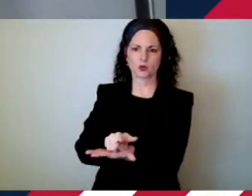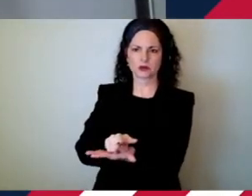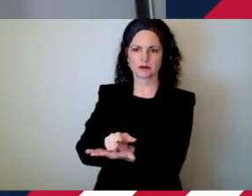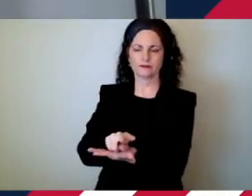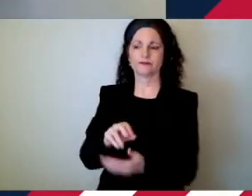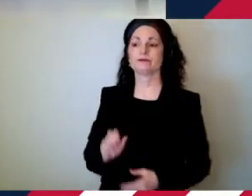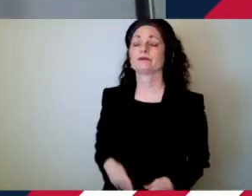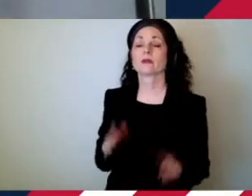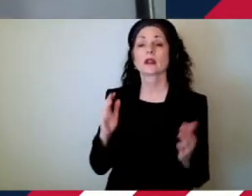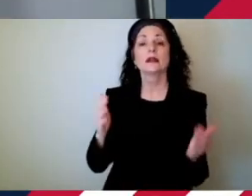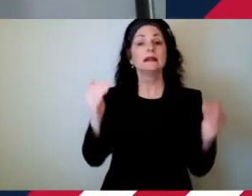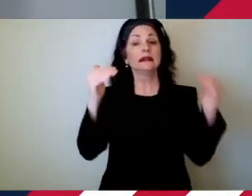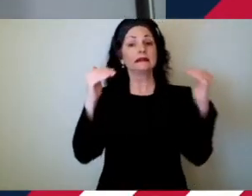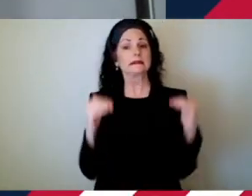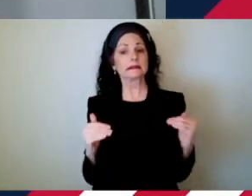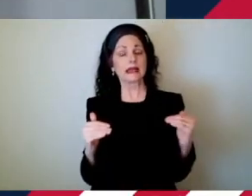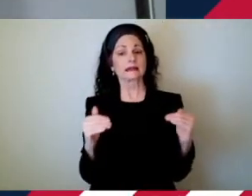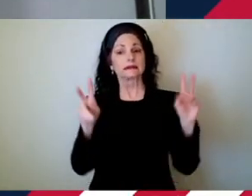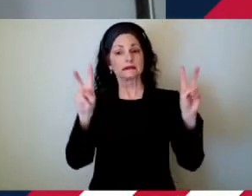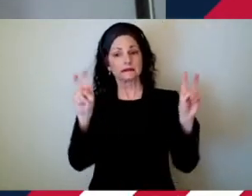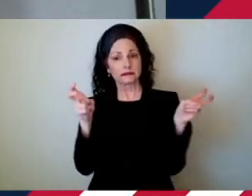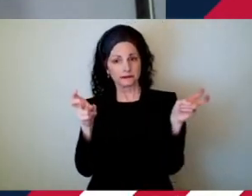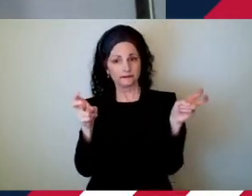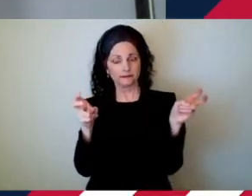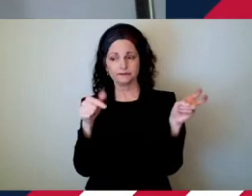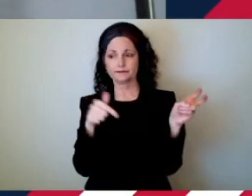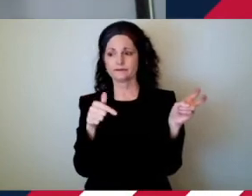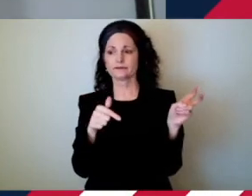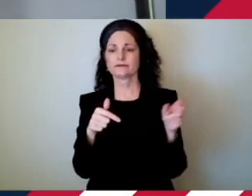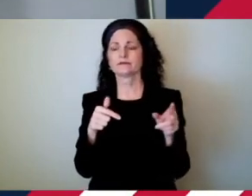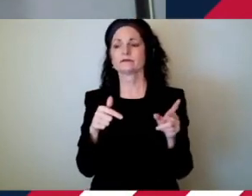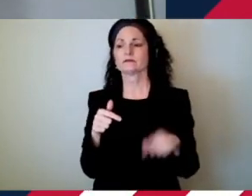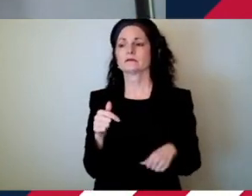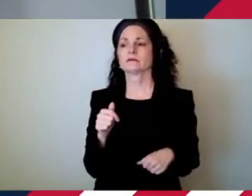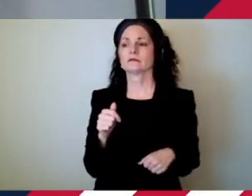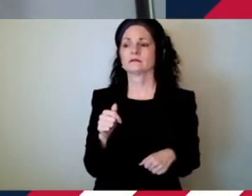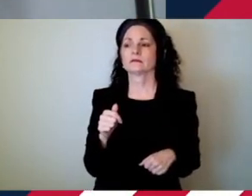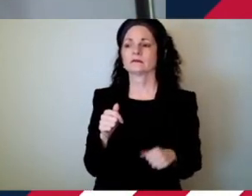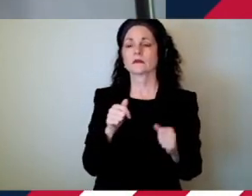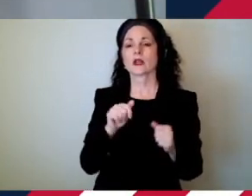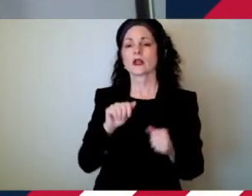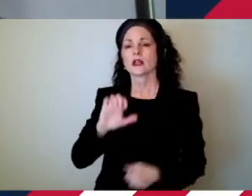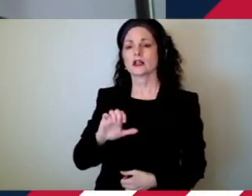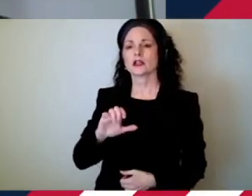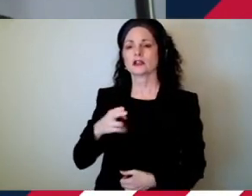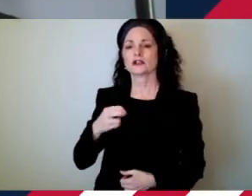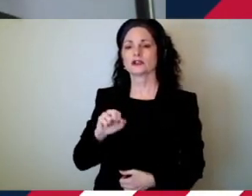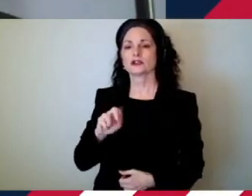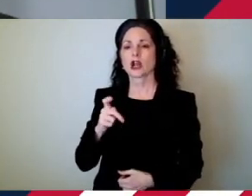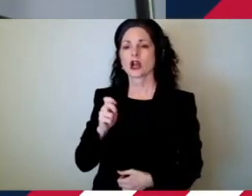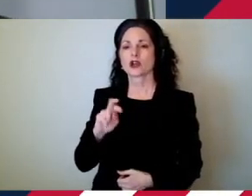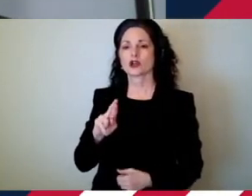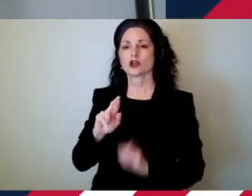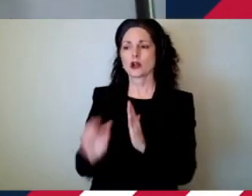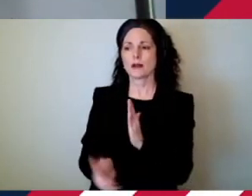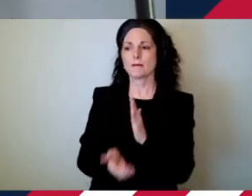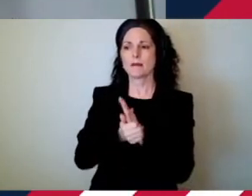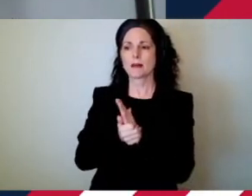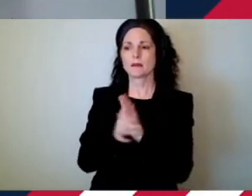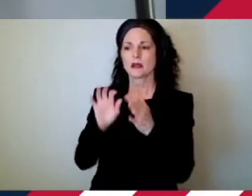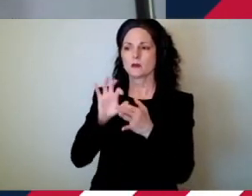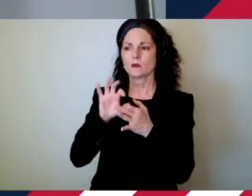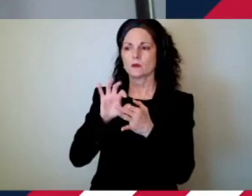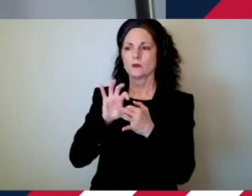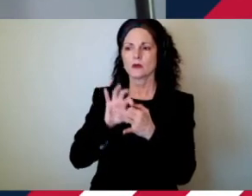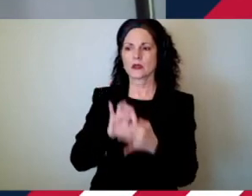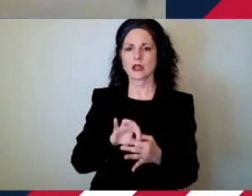issue is the charter amendment on primaries. And I recognize Shanna East.